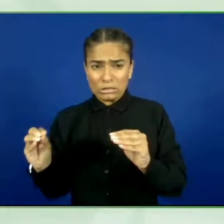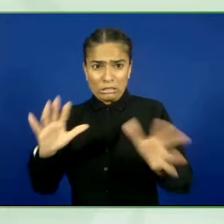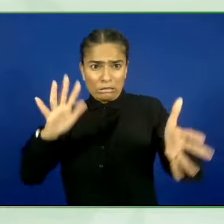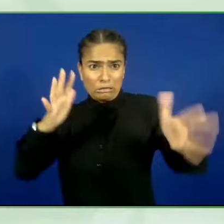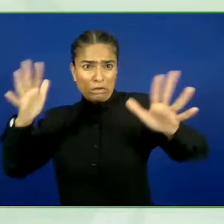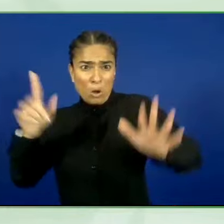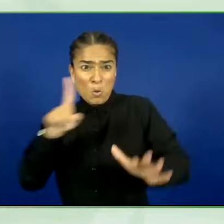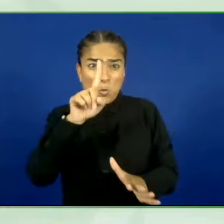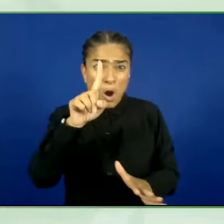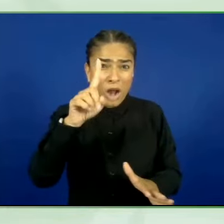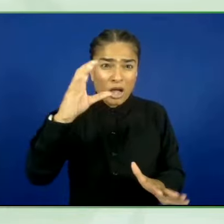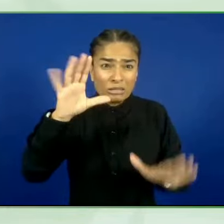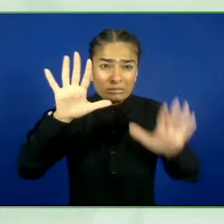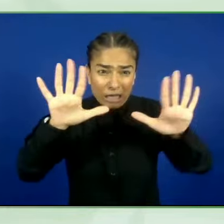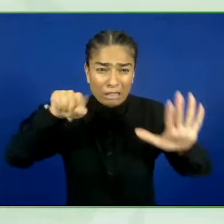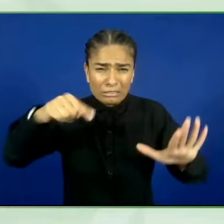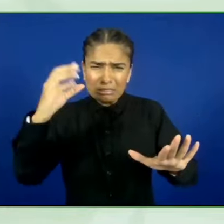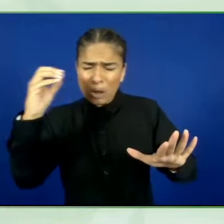Right.